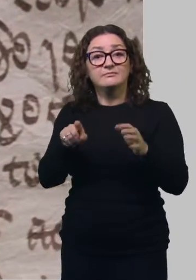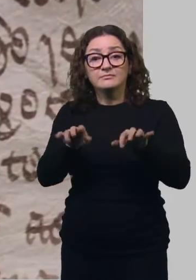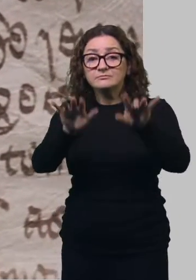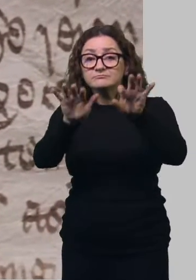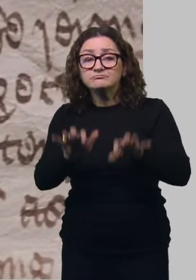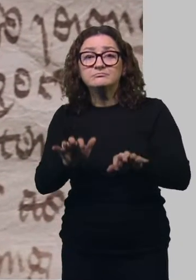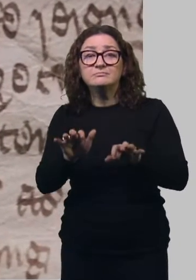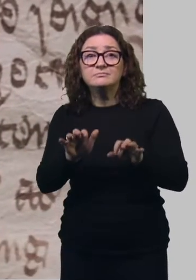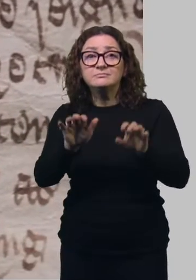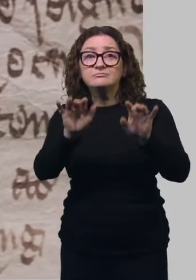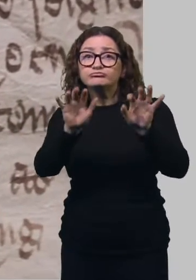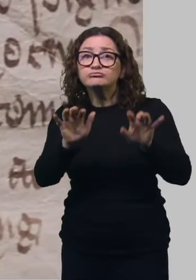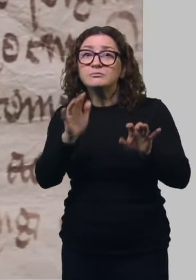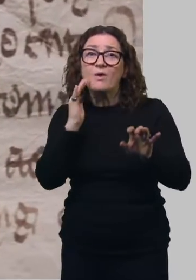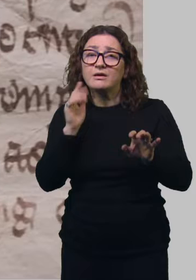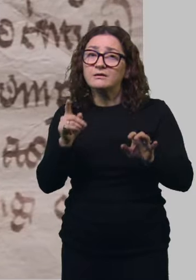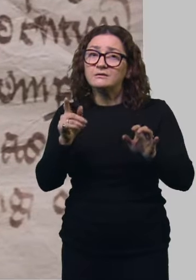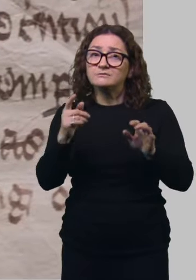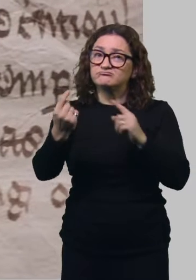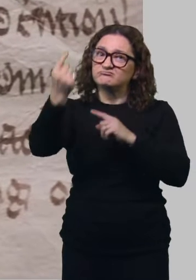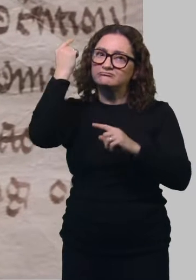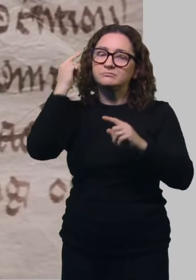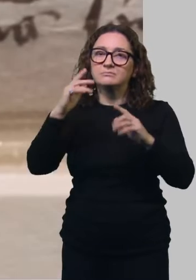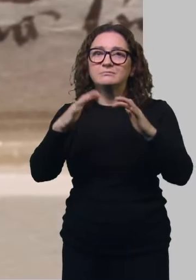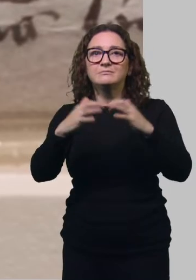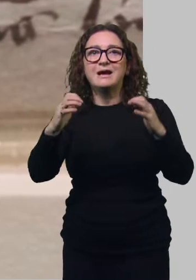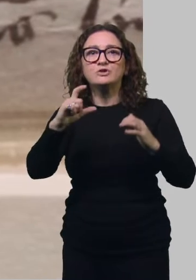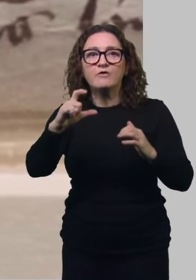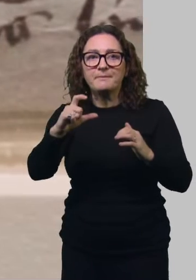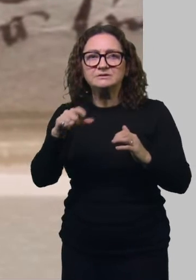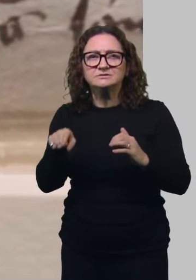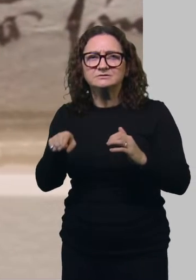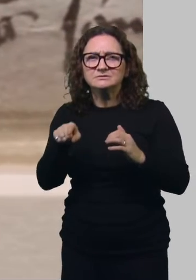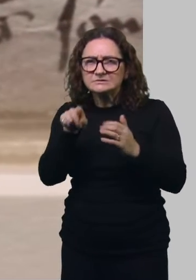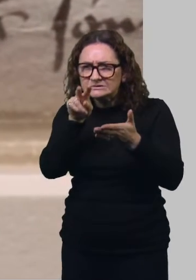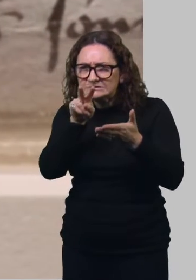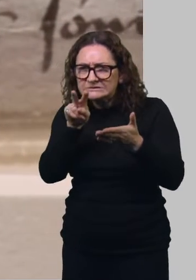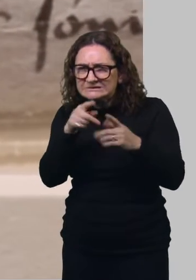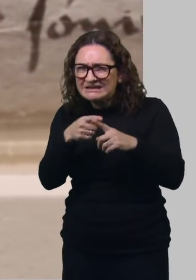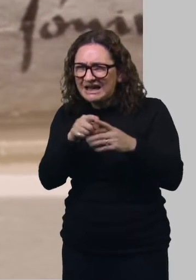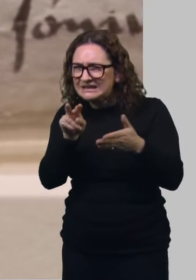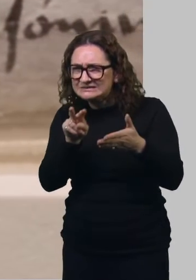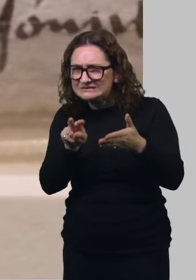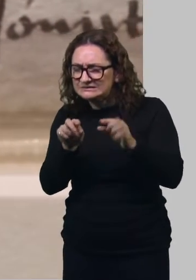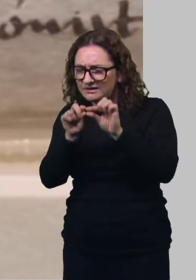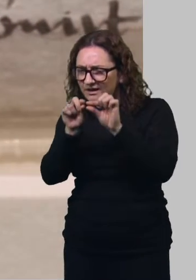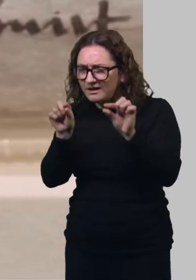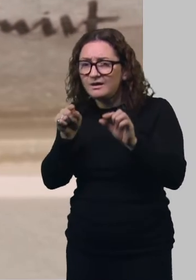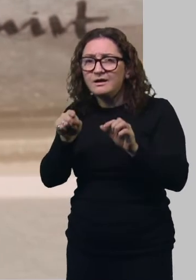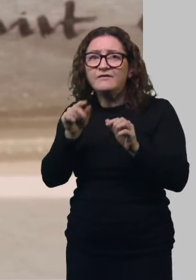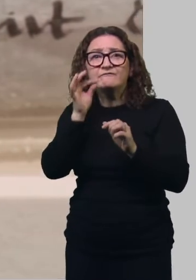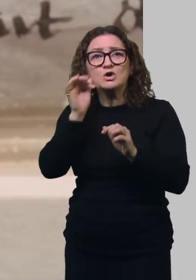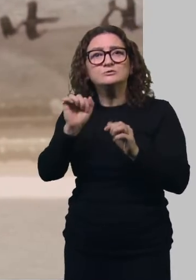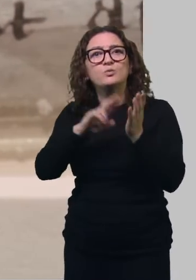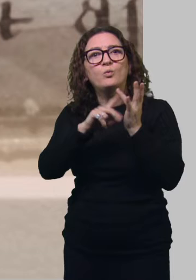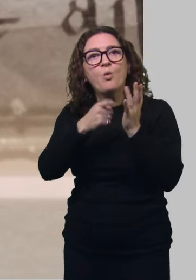English, although it can be hard to read. At the bottom is a phrase in Norman French, which was spoken at court and the language